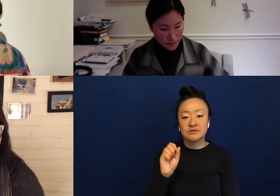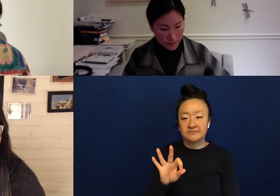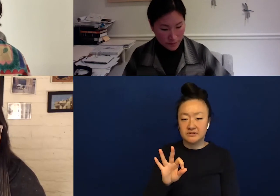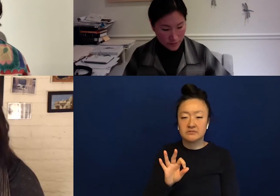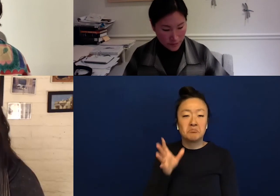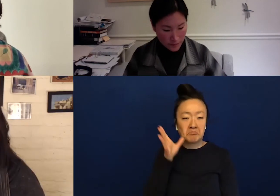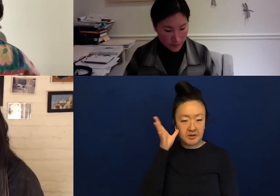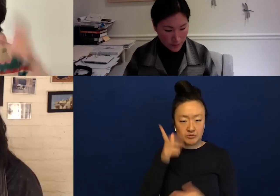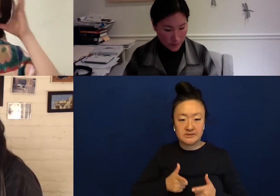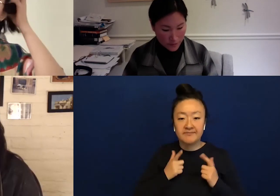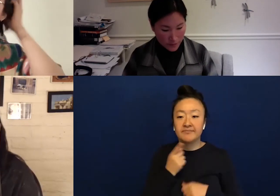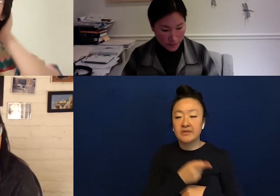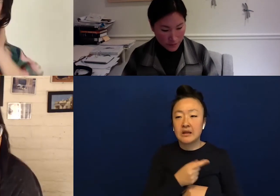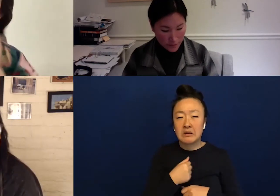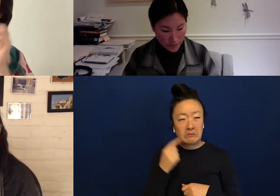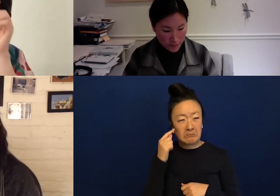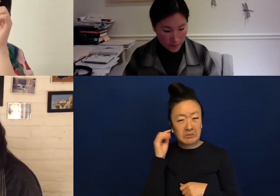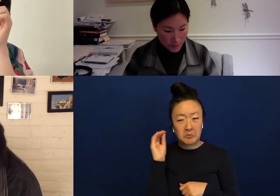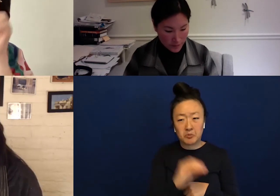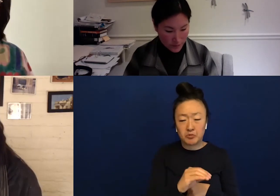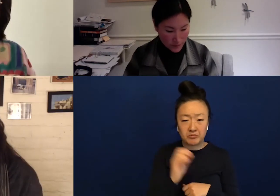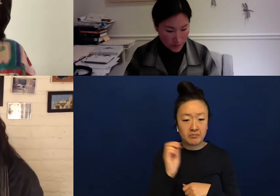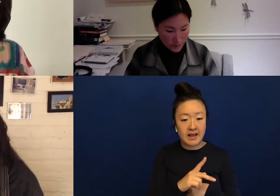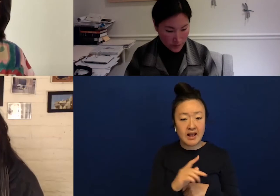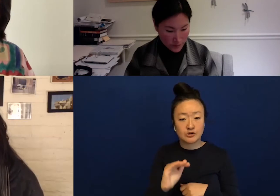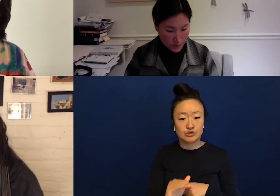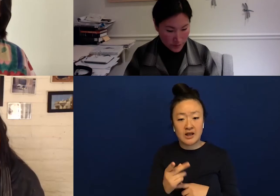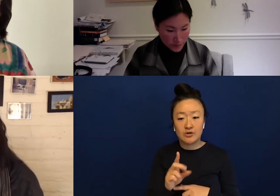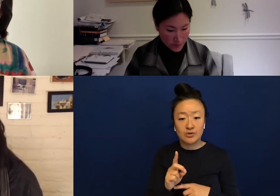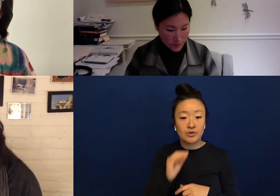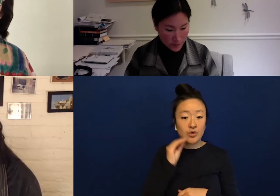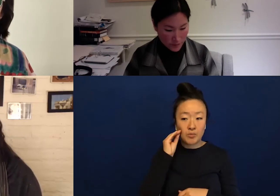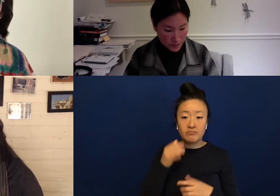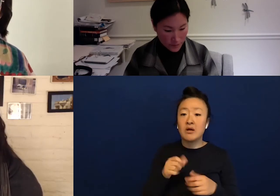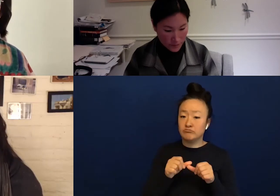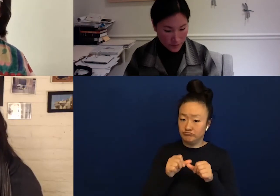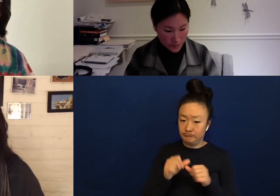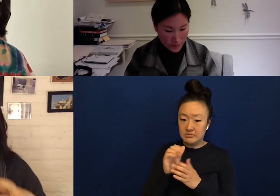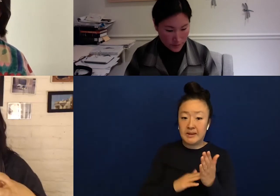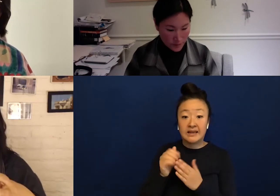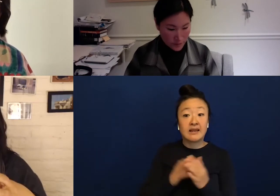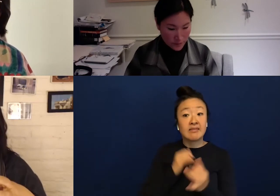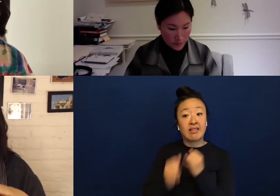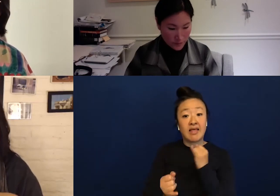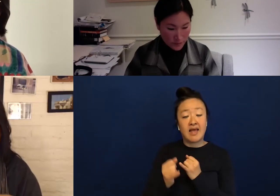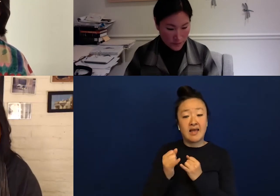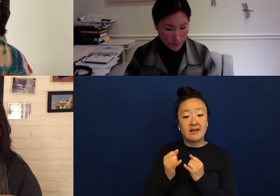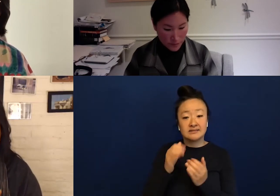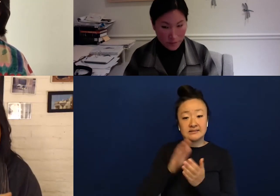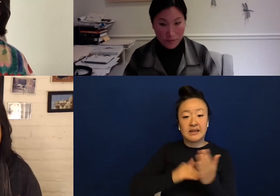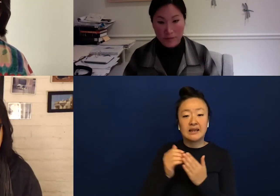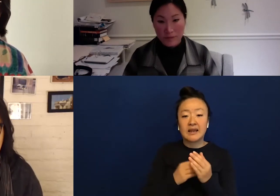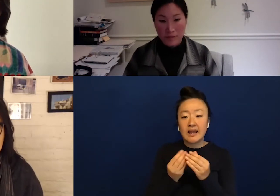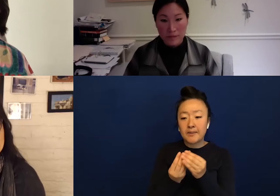and I guess maybe moved into his childhood home, but he was still painting, and the last things he painted were these little plants